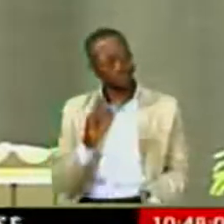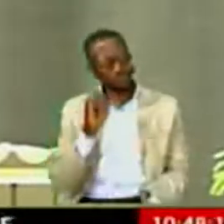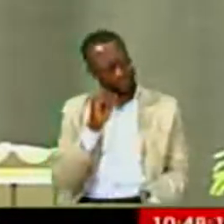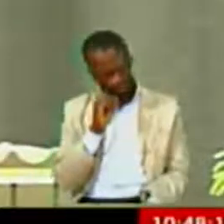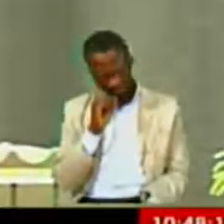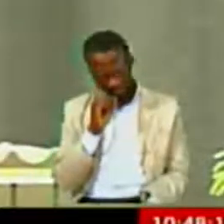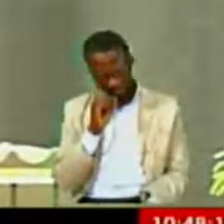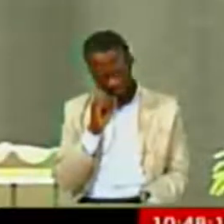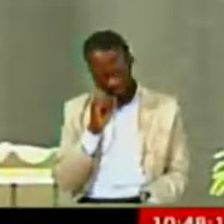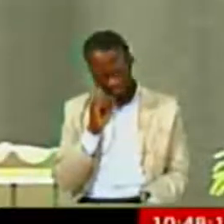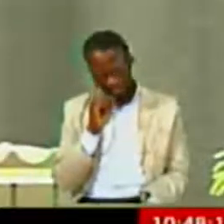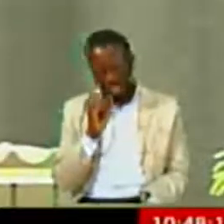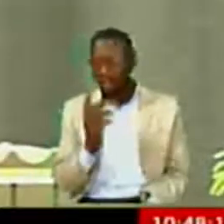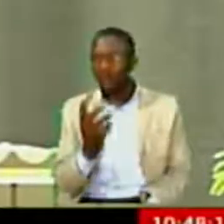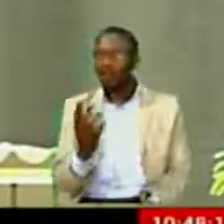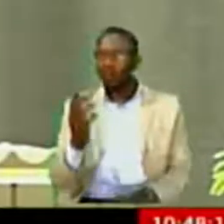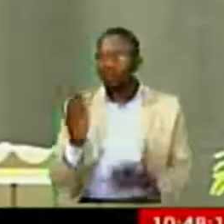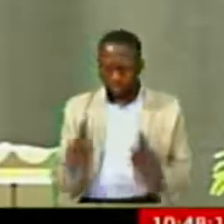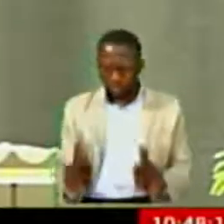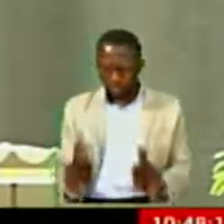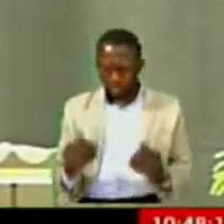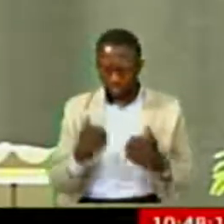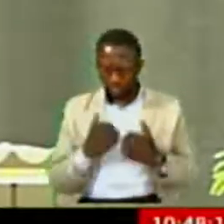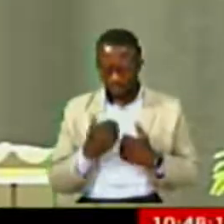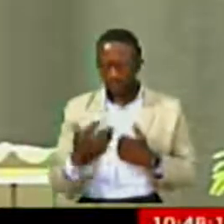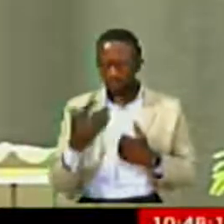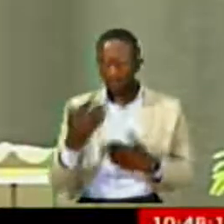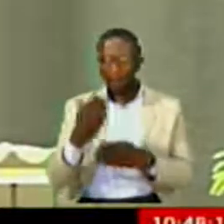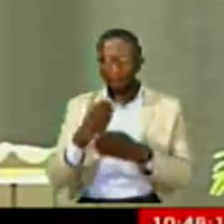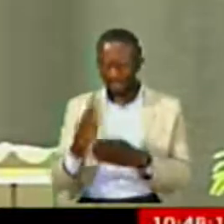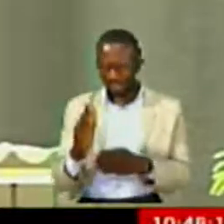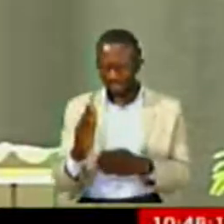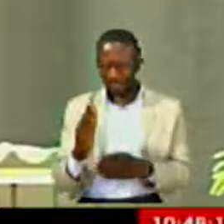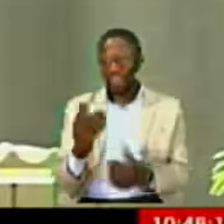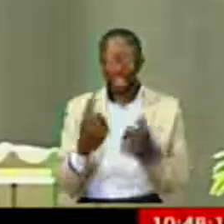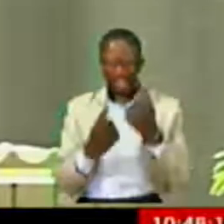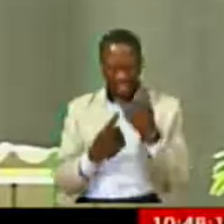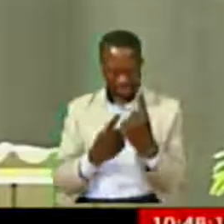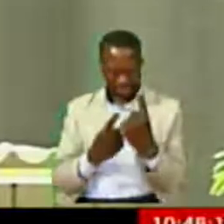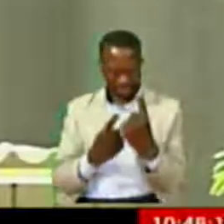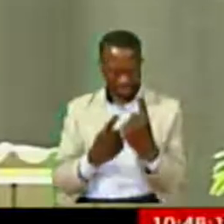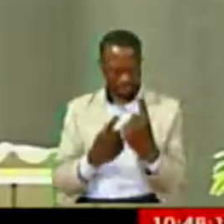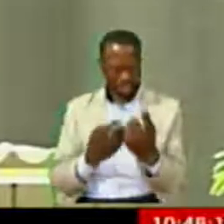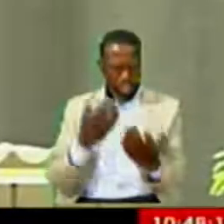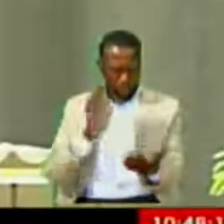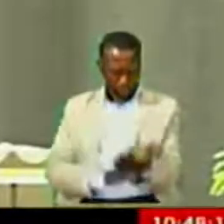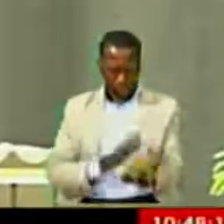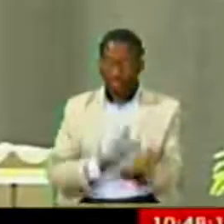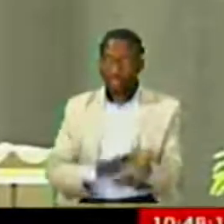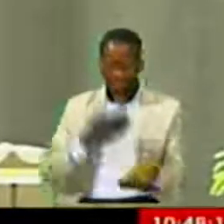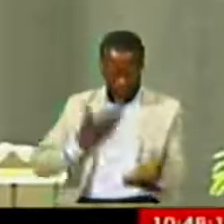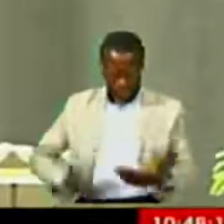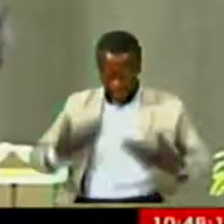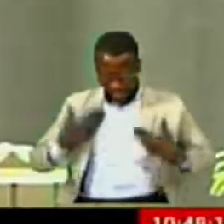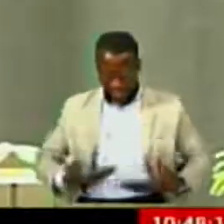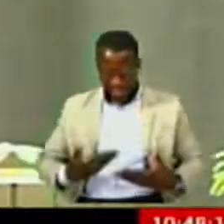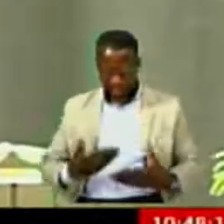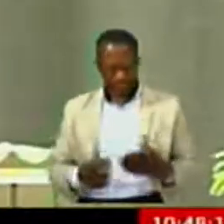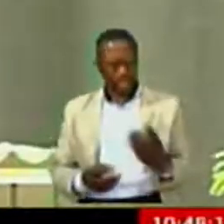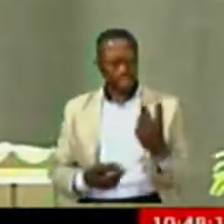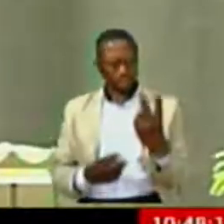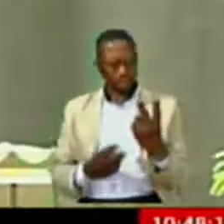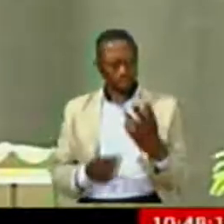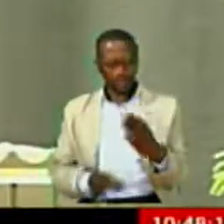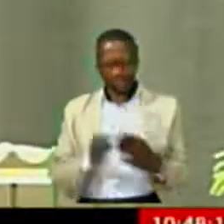L'homme a trois parties. A man has three il parts. A le corps. There is the body. Il a l'esprit. He has a spirit. Et il a l'âme. Also